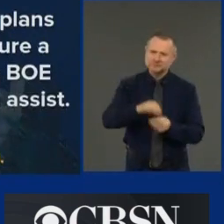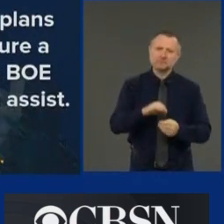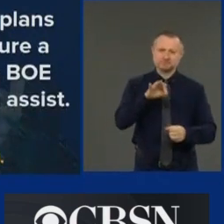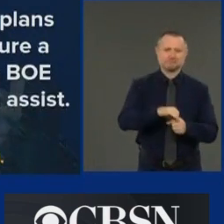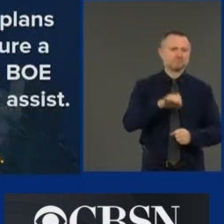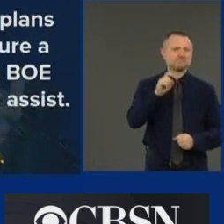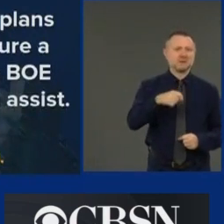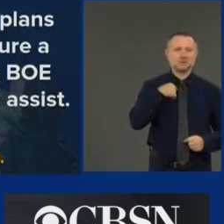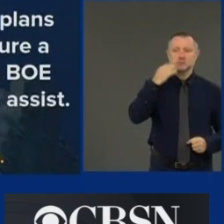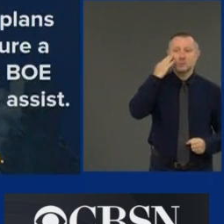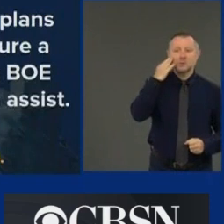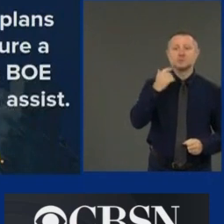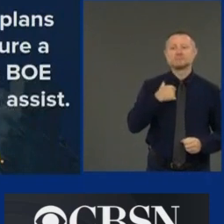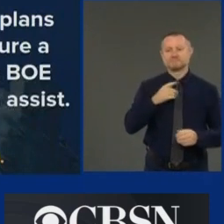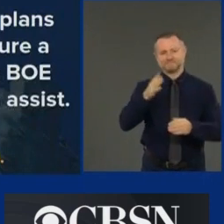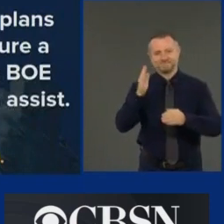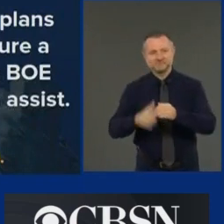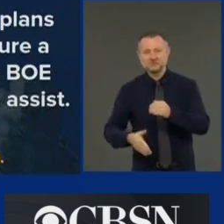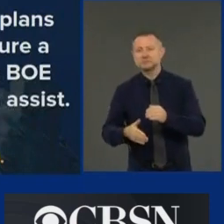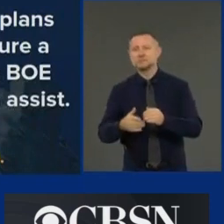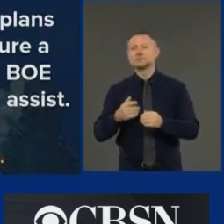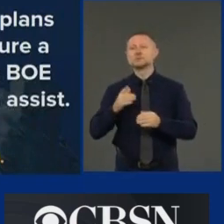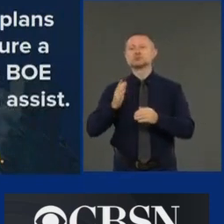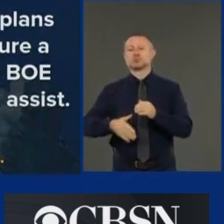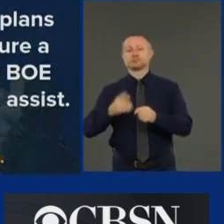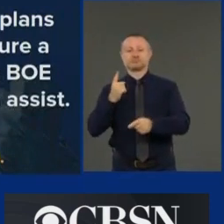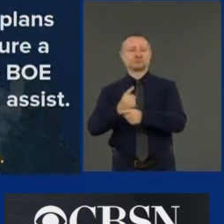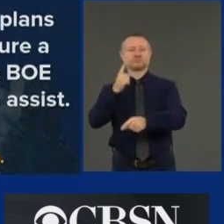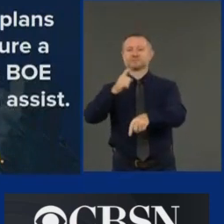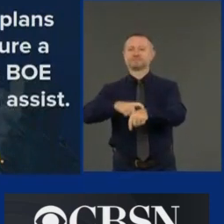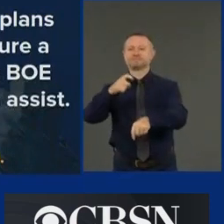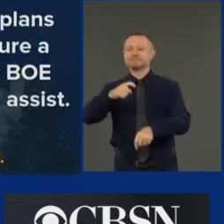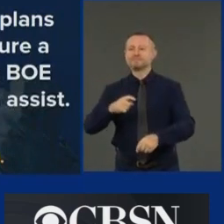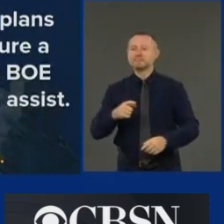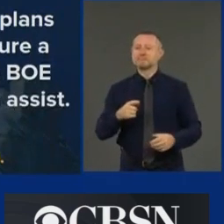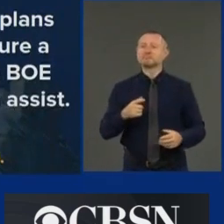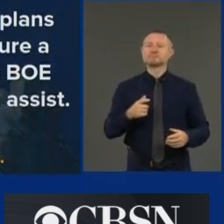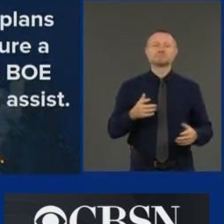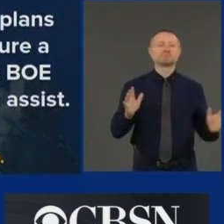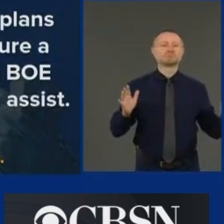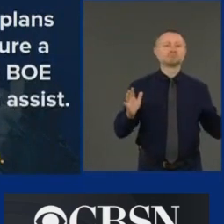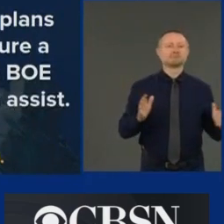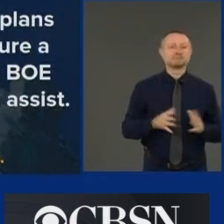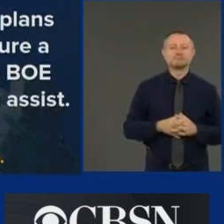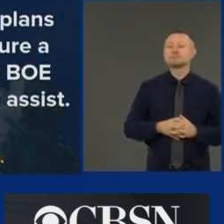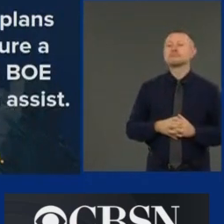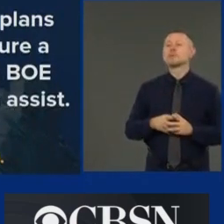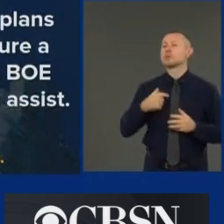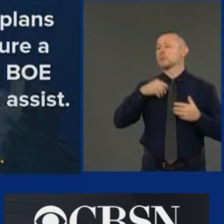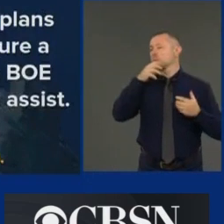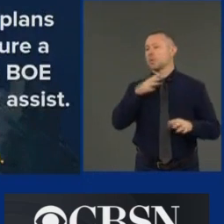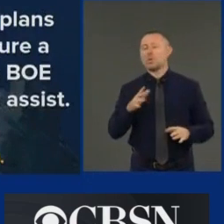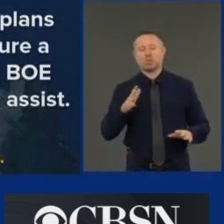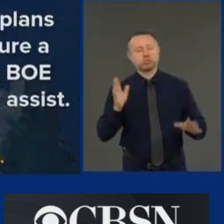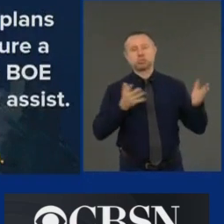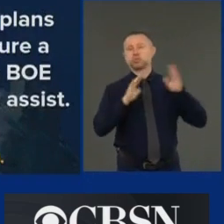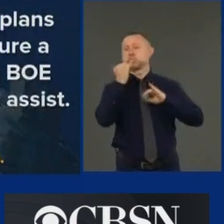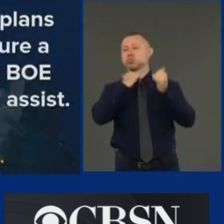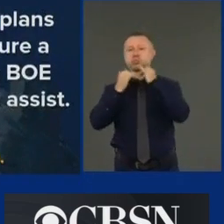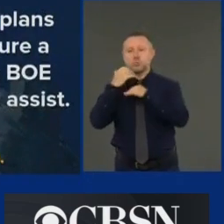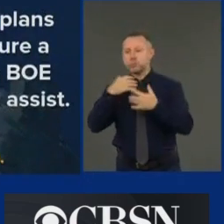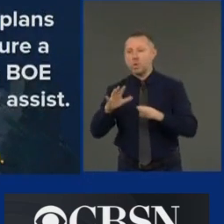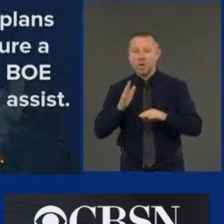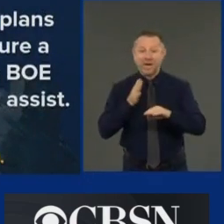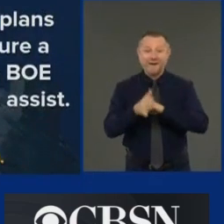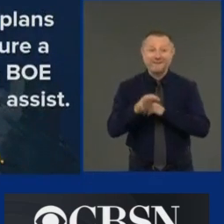it done right, but we want it done timely, and we don't want to hear after the fact